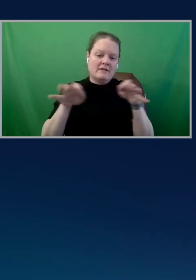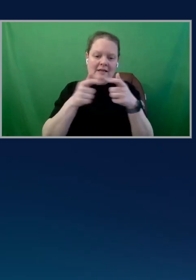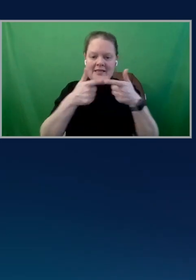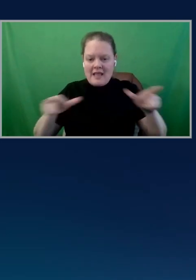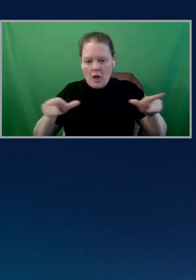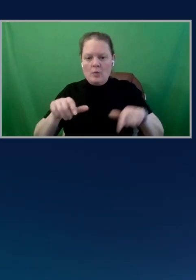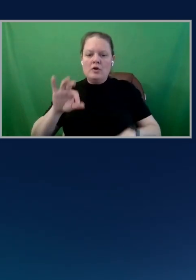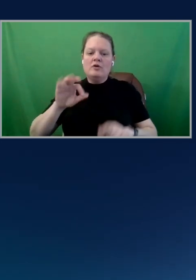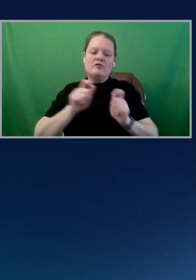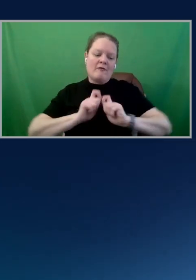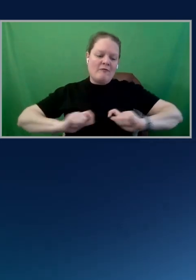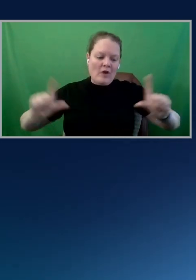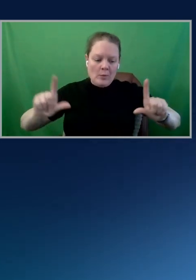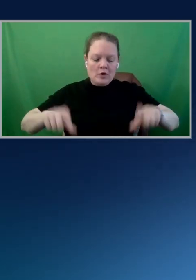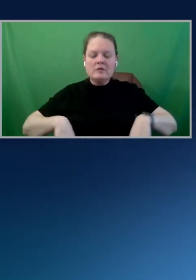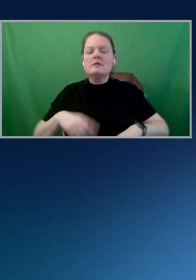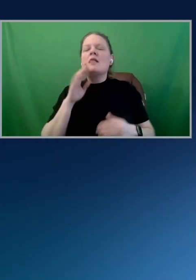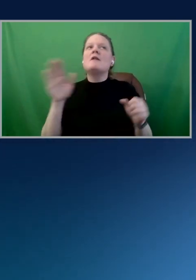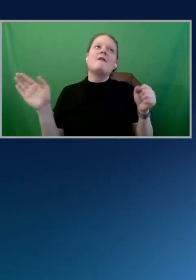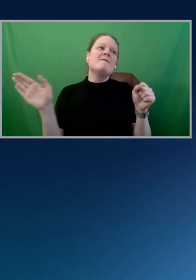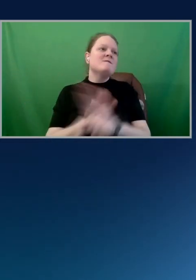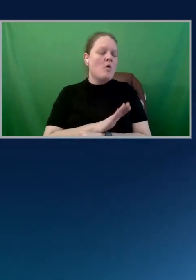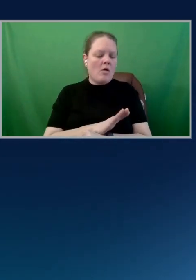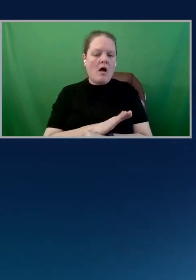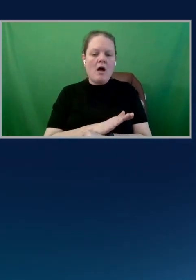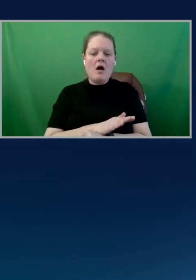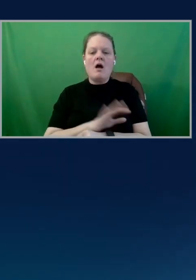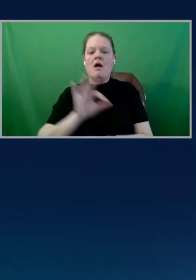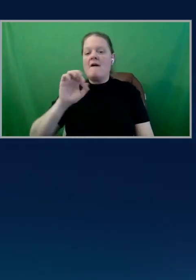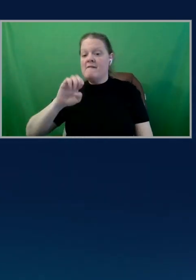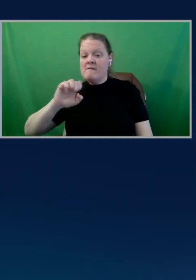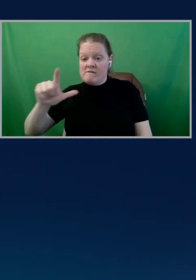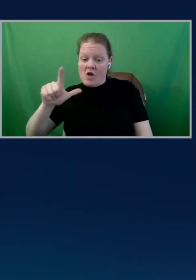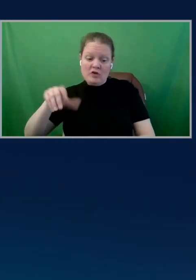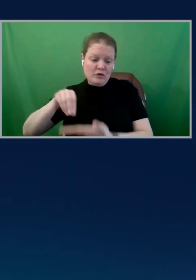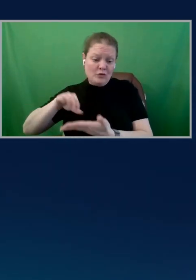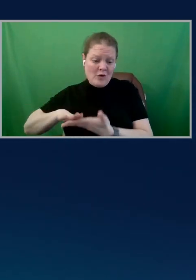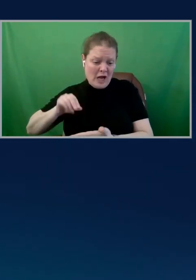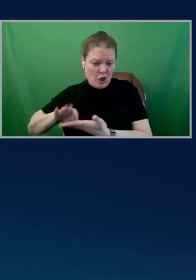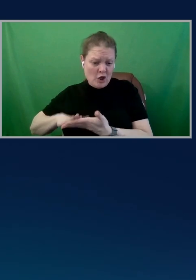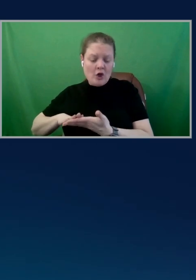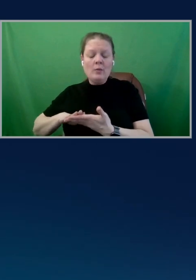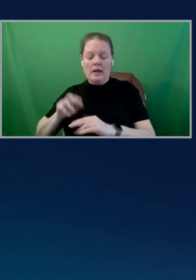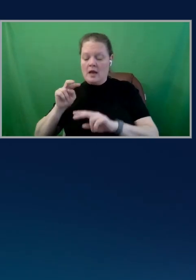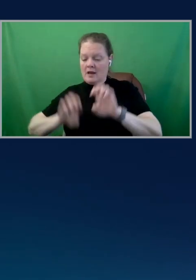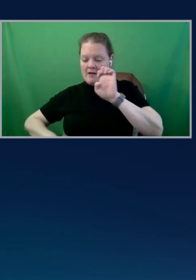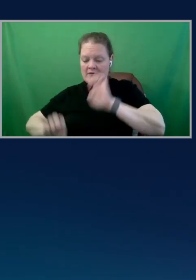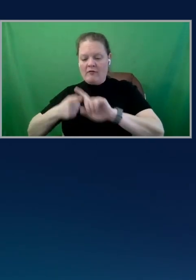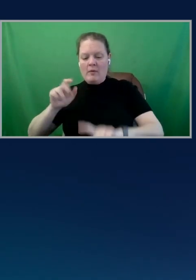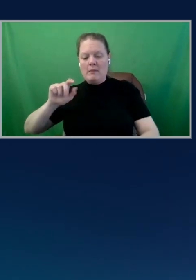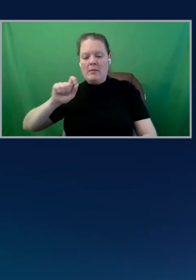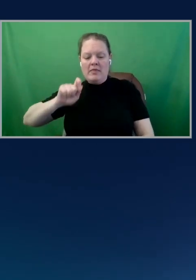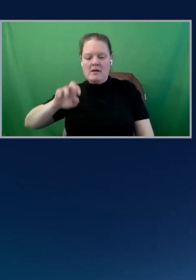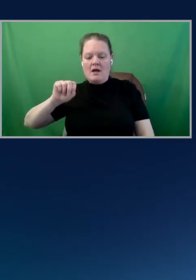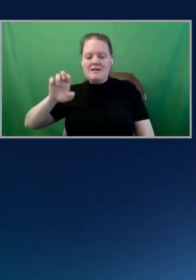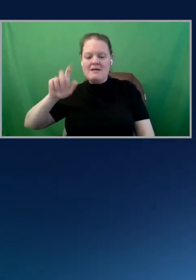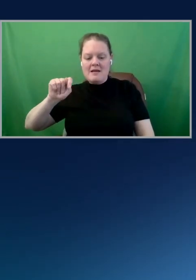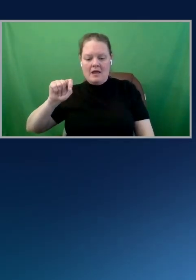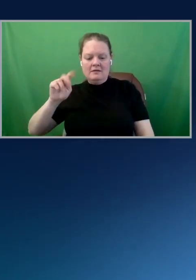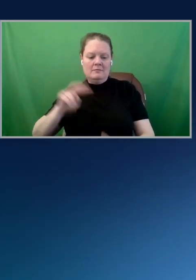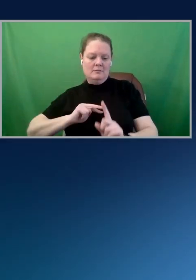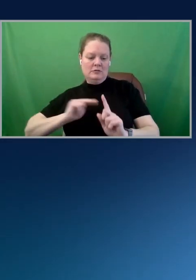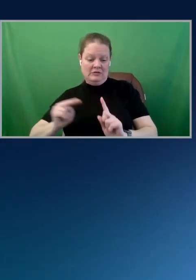Like there was a full-on fossil record that we could go and evaluate here from the .NET side, because, like